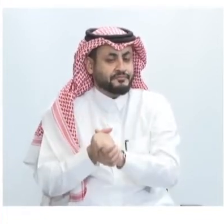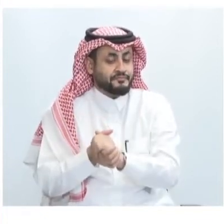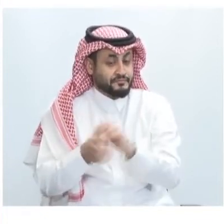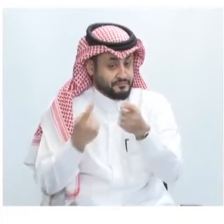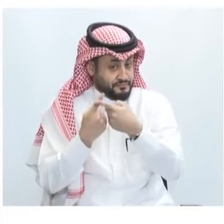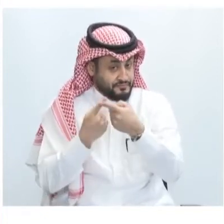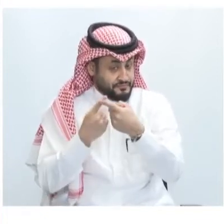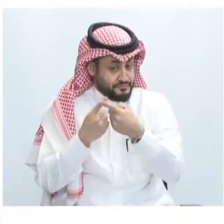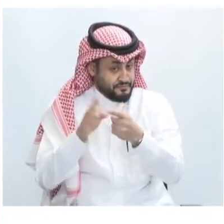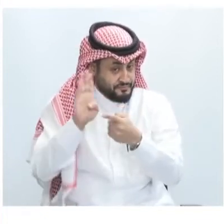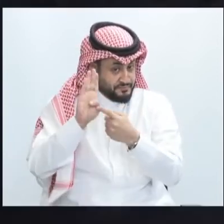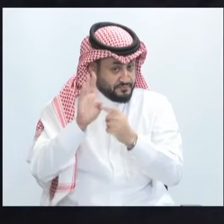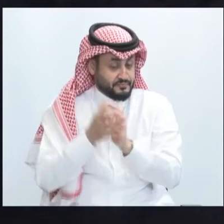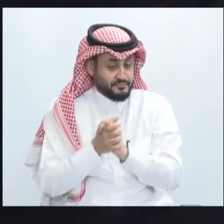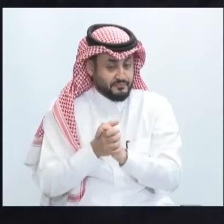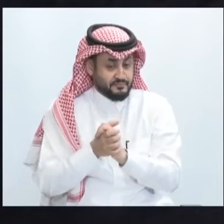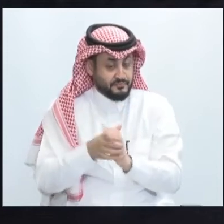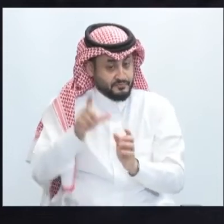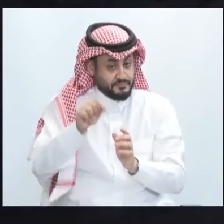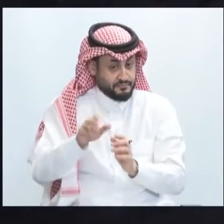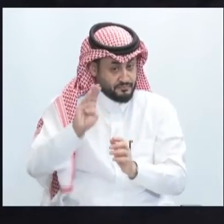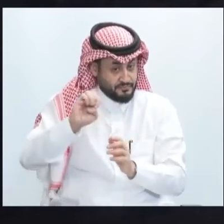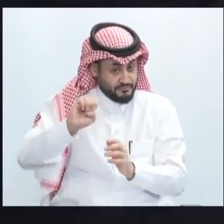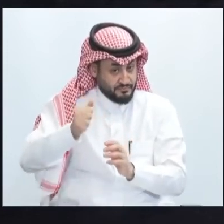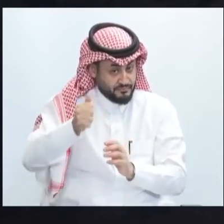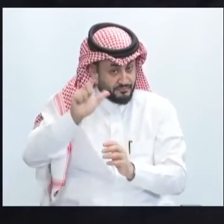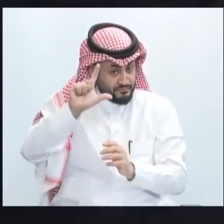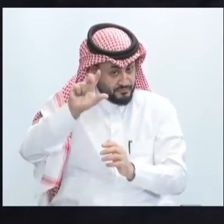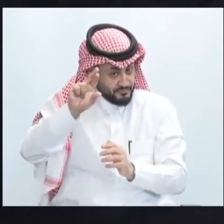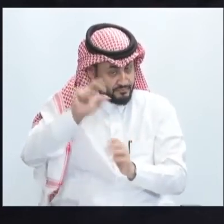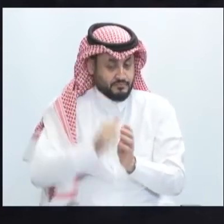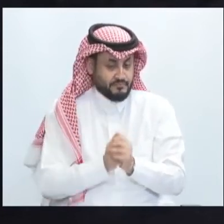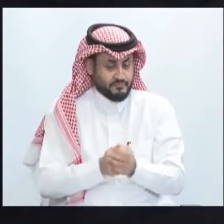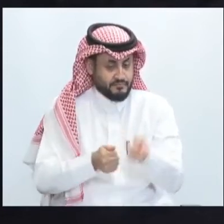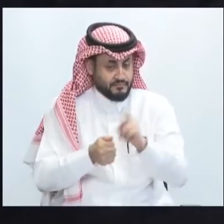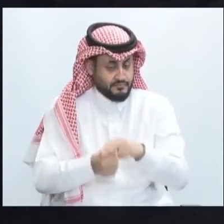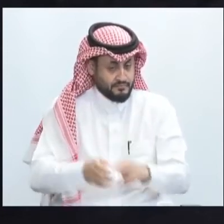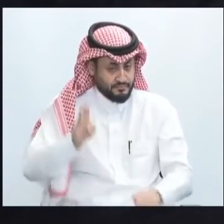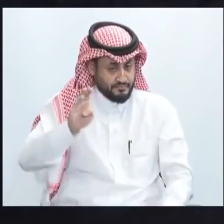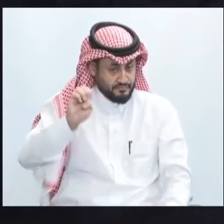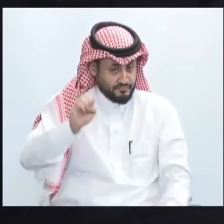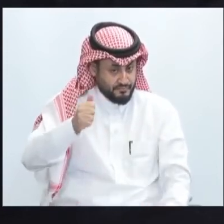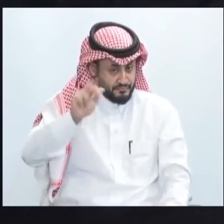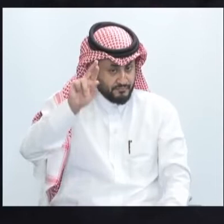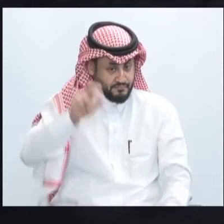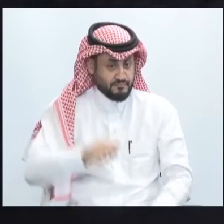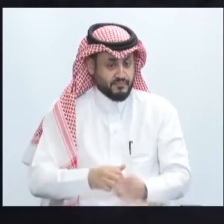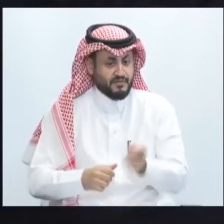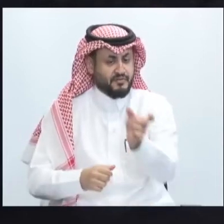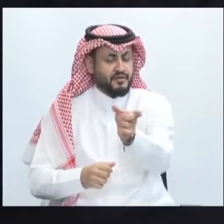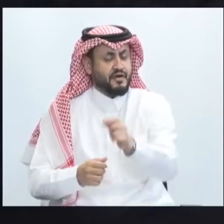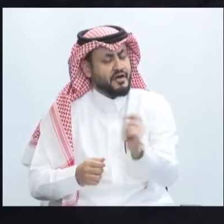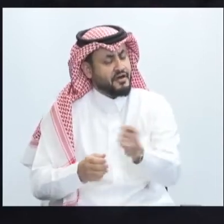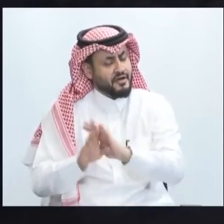starts with letter B. Yes, it's bear. Excellent. So we have bear. We have now the letters E, A, R are